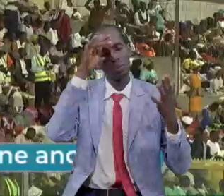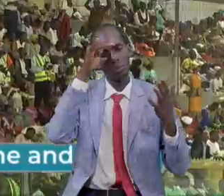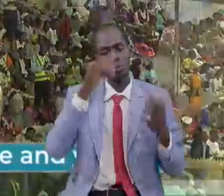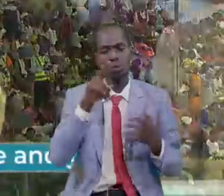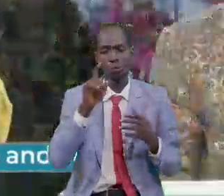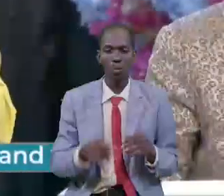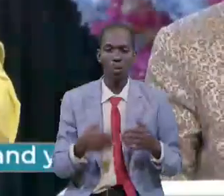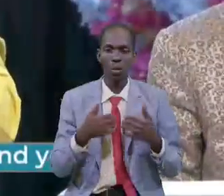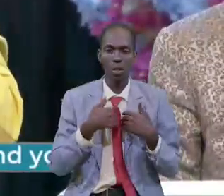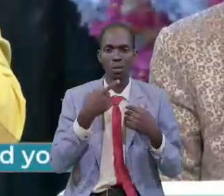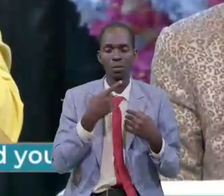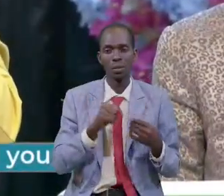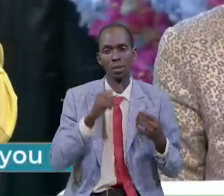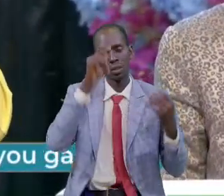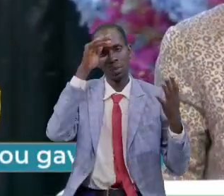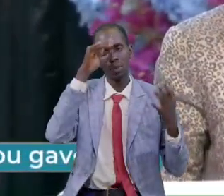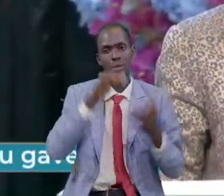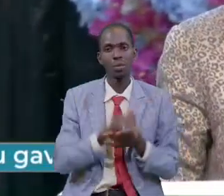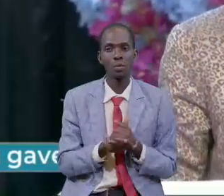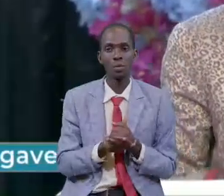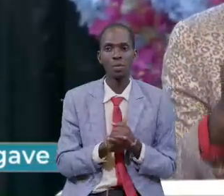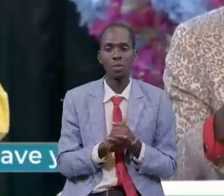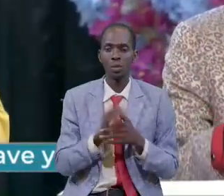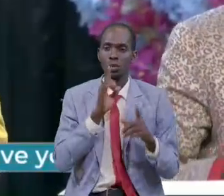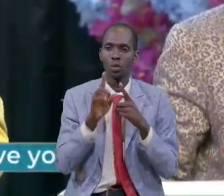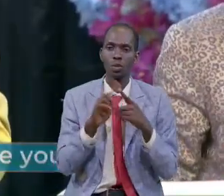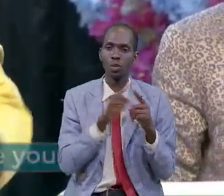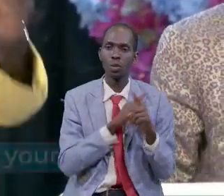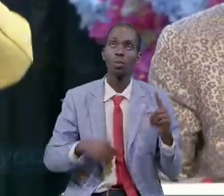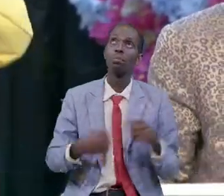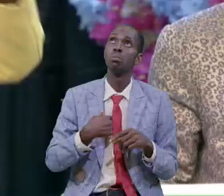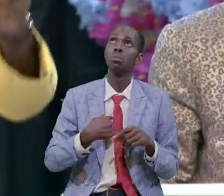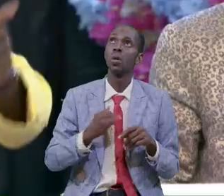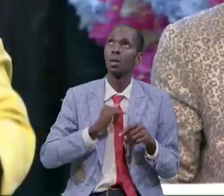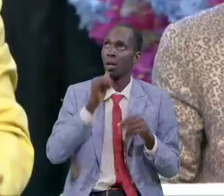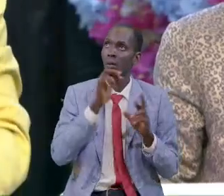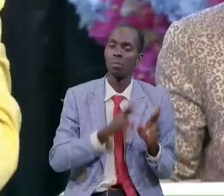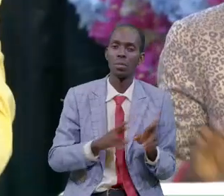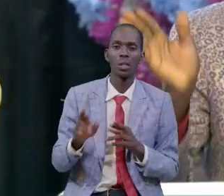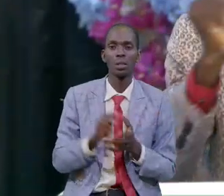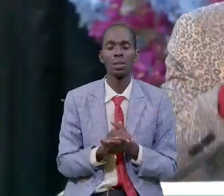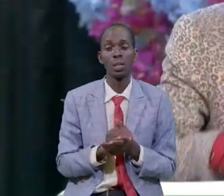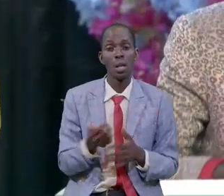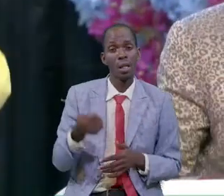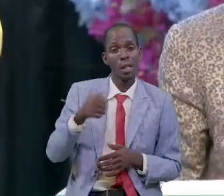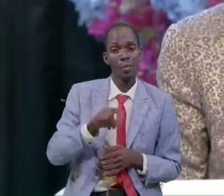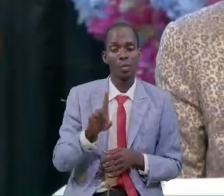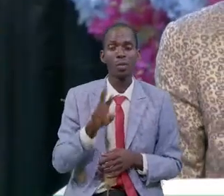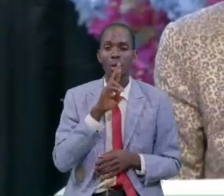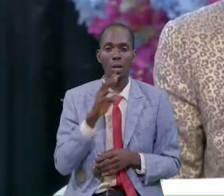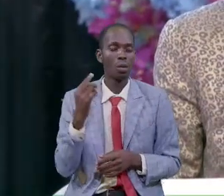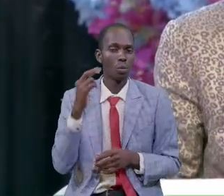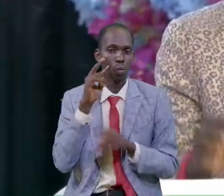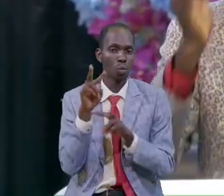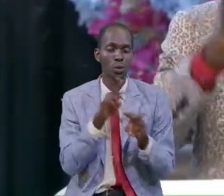Yeah, tell the Lord, I'm ready. My cradle. Wherever you are hearing me, maybe out to me, are you in